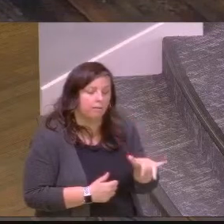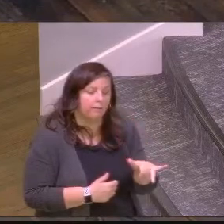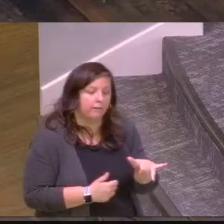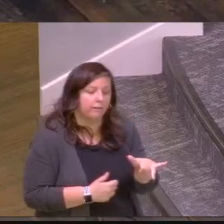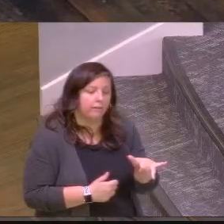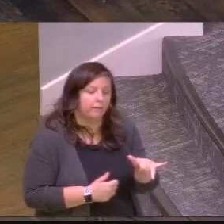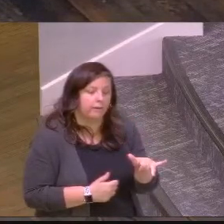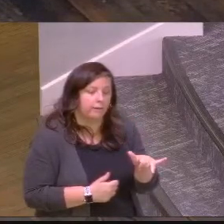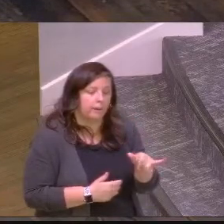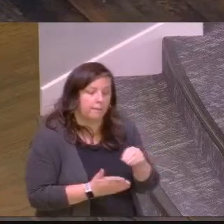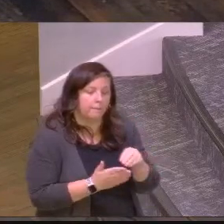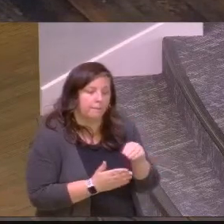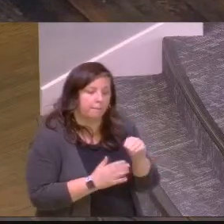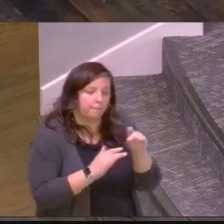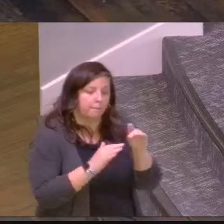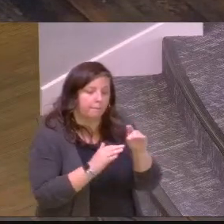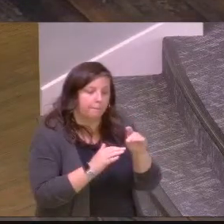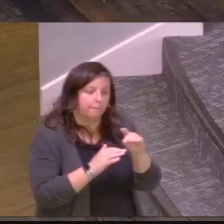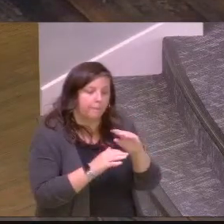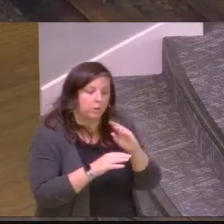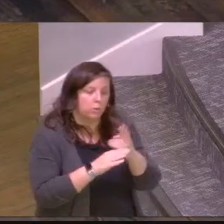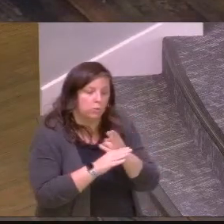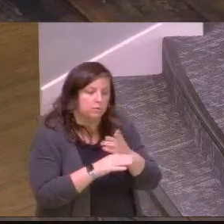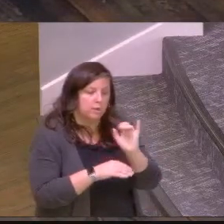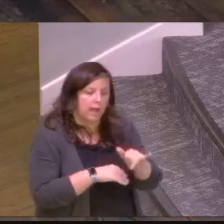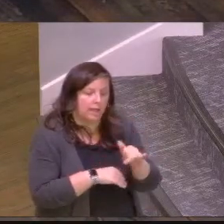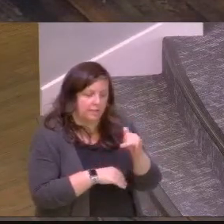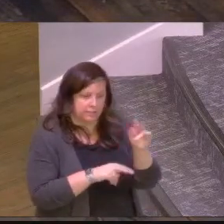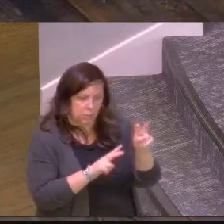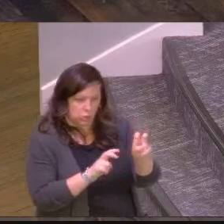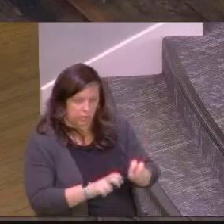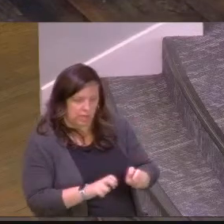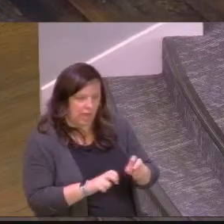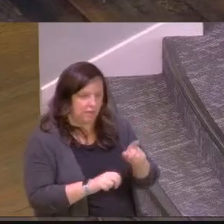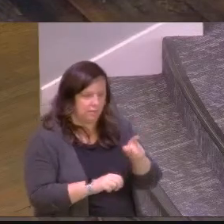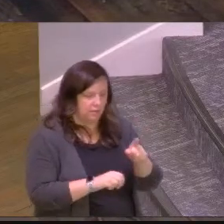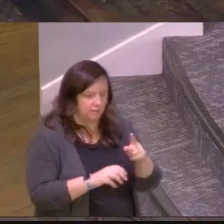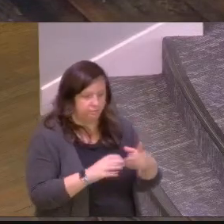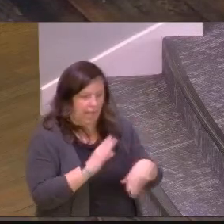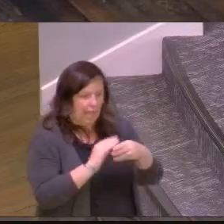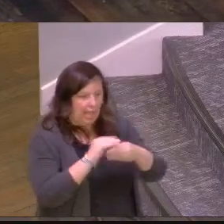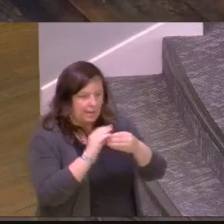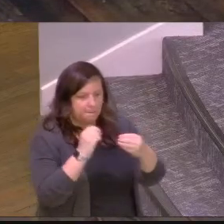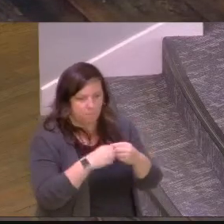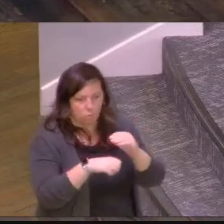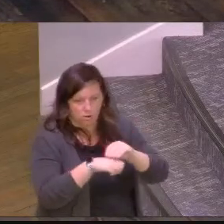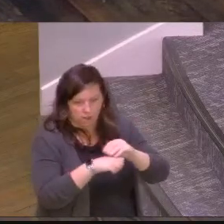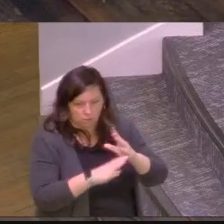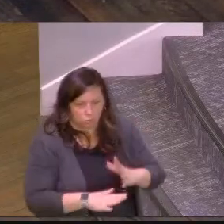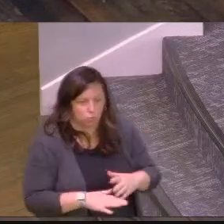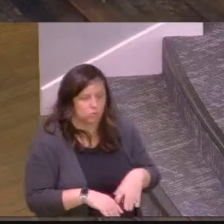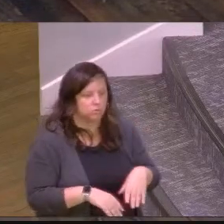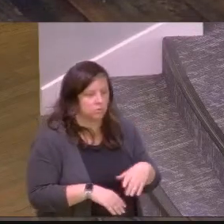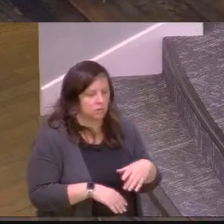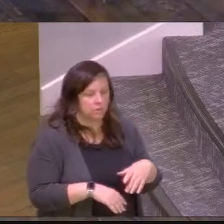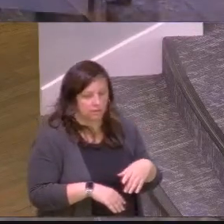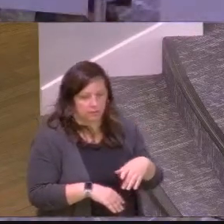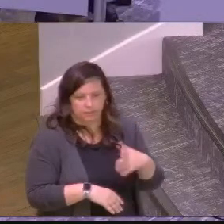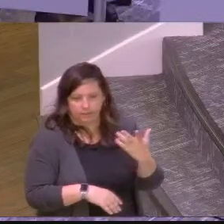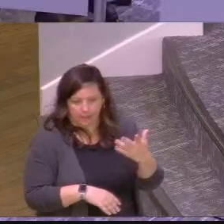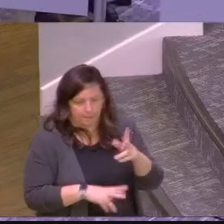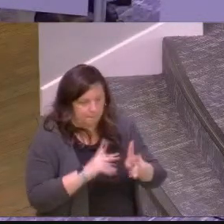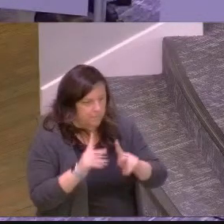1.5 social work positions to support the high schools and addressing the attendance issue. Mm-hmm. So maybe that was looking at some of the